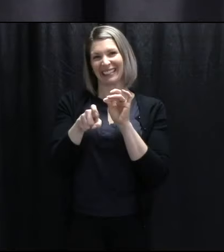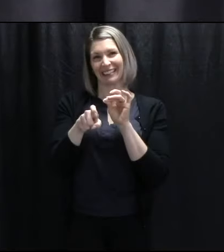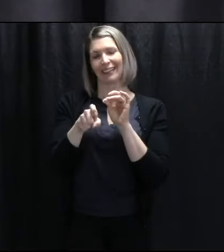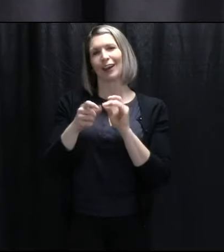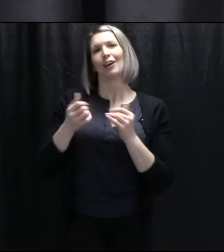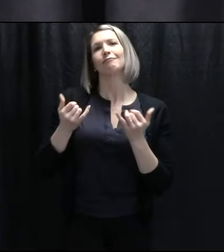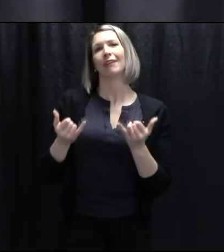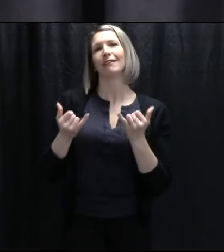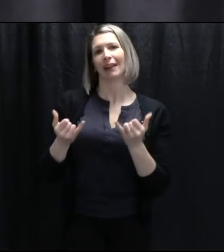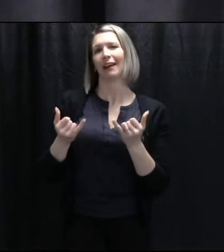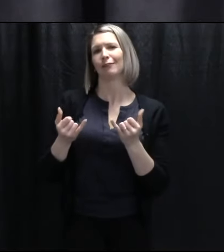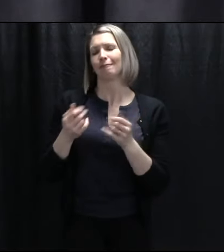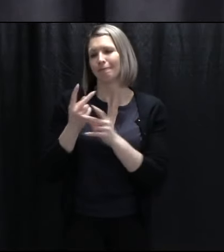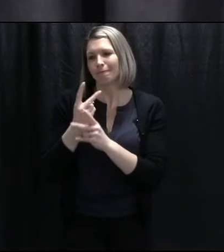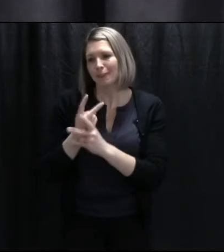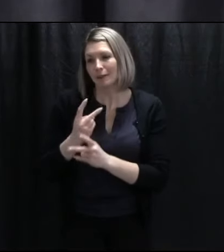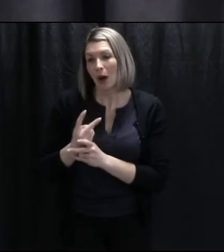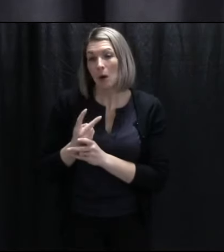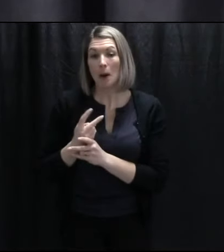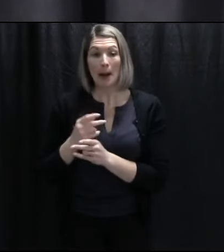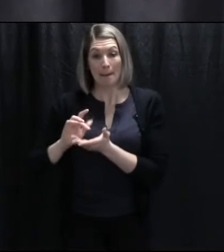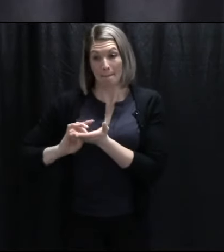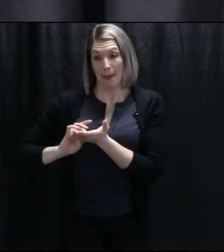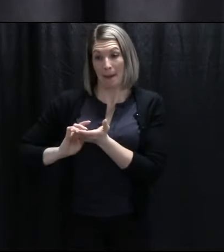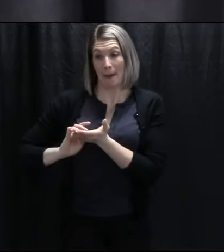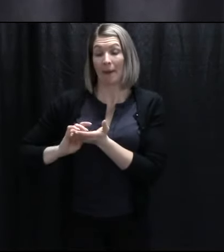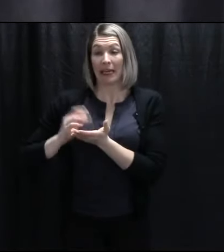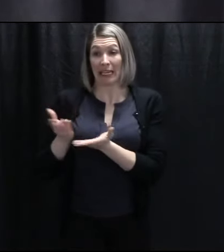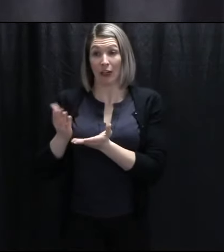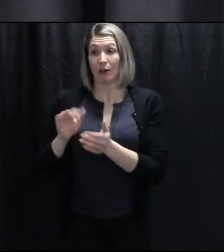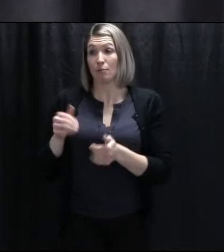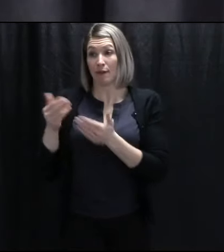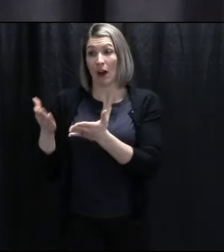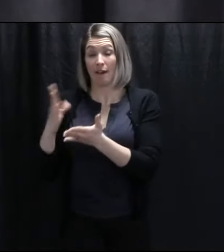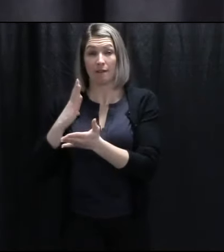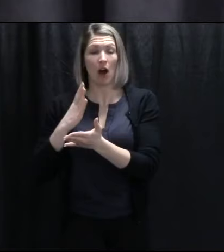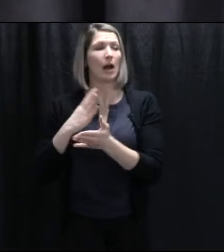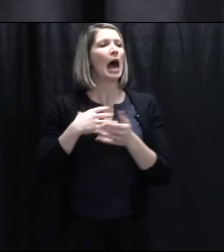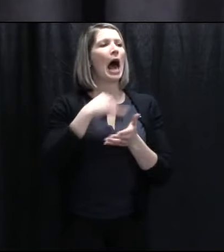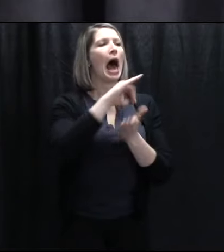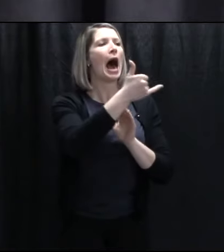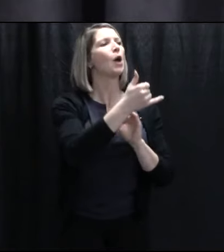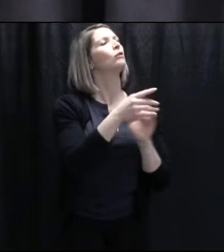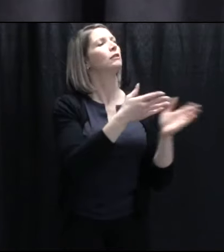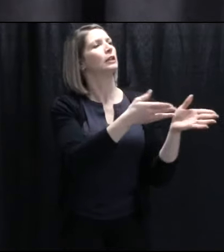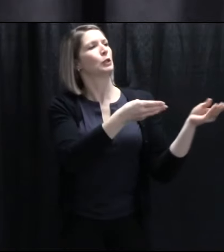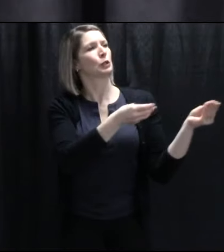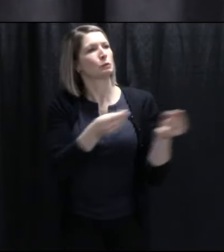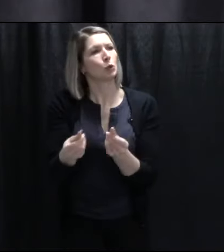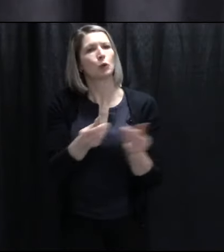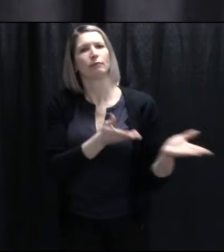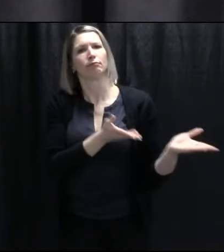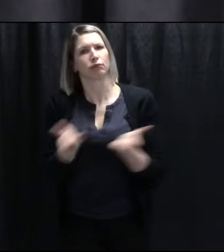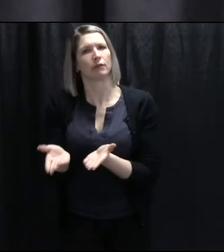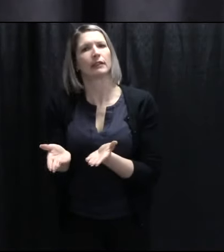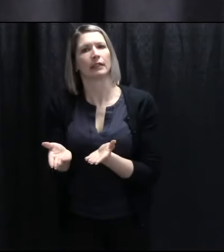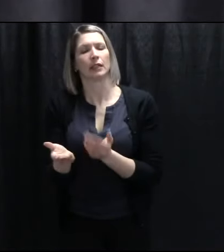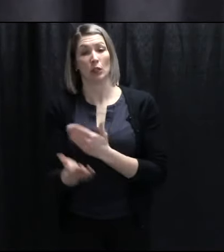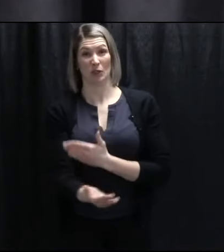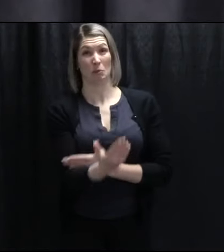is figuring out what's happening with the supply chain outside the province, and we're currently working on that. As recently as this morning, I